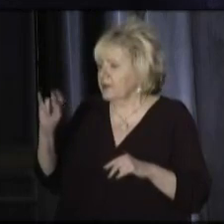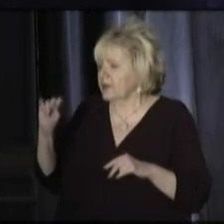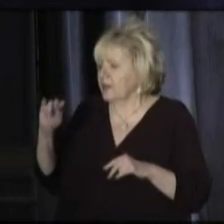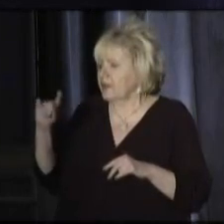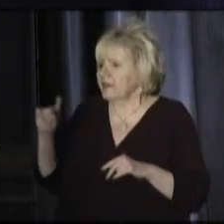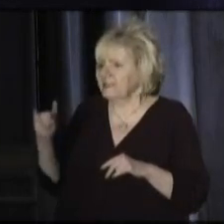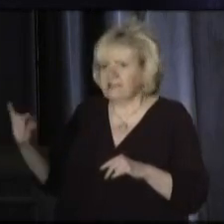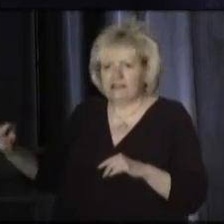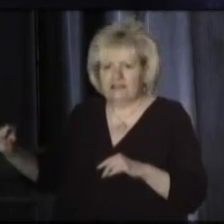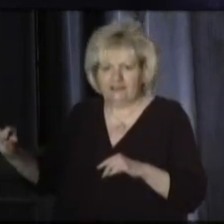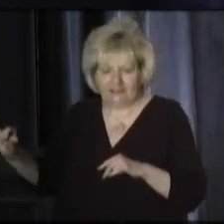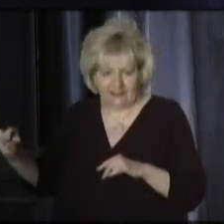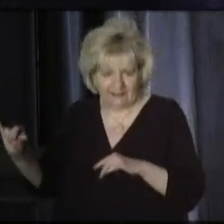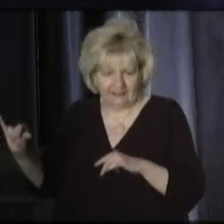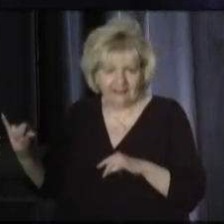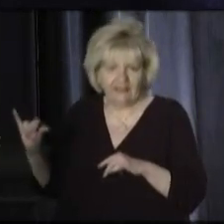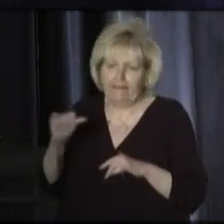Thank you.